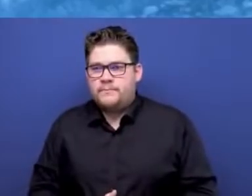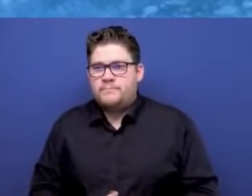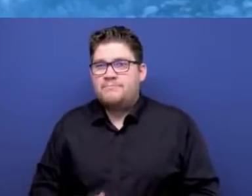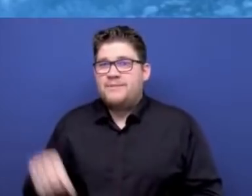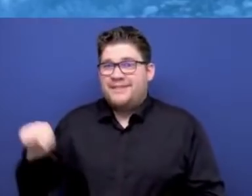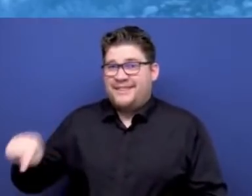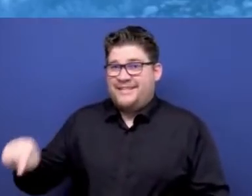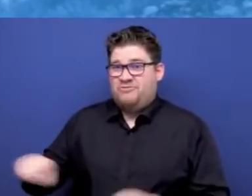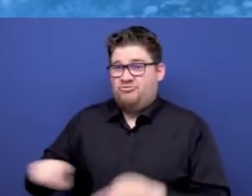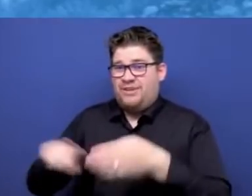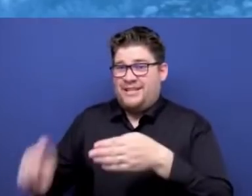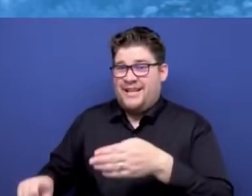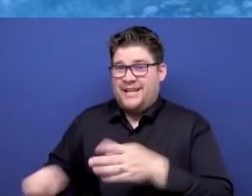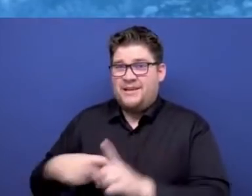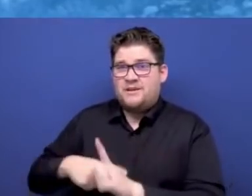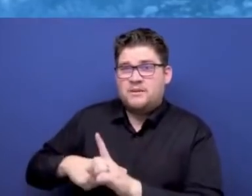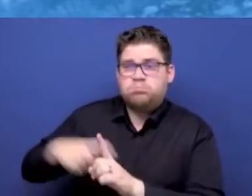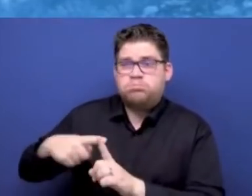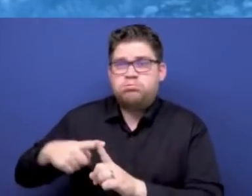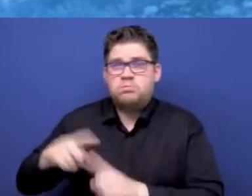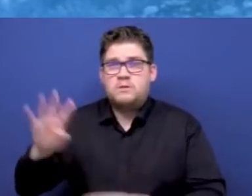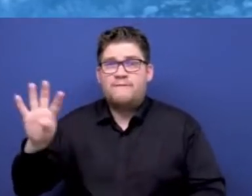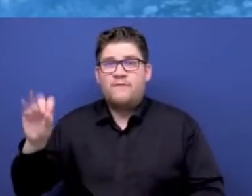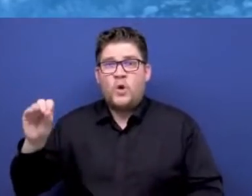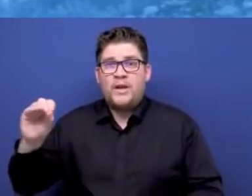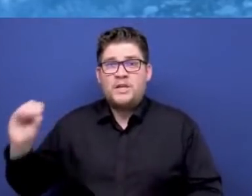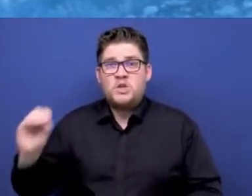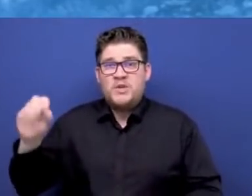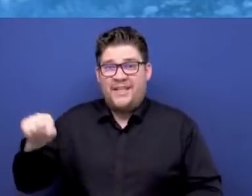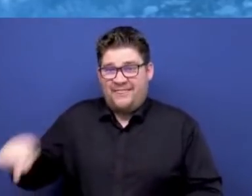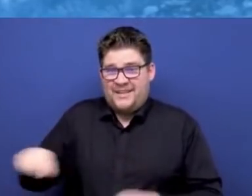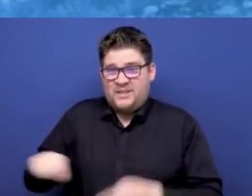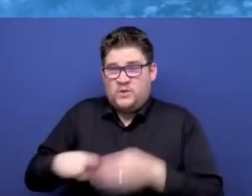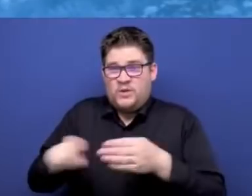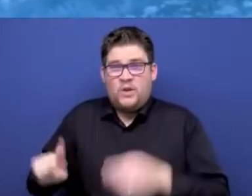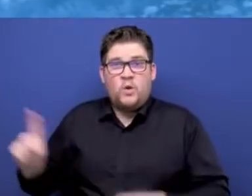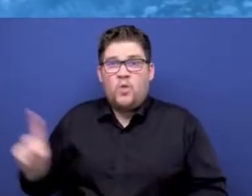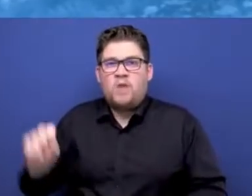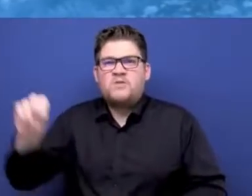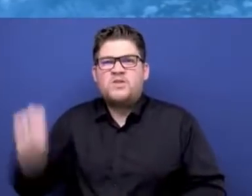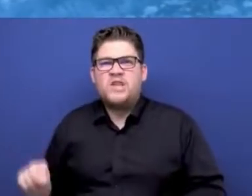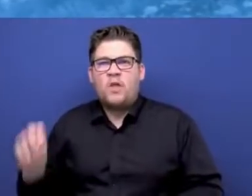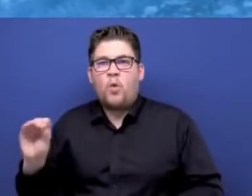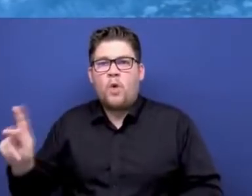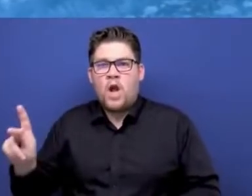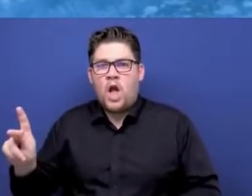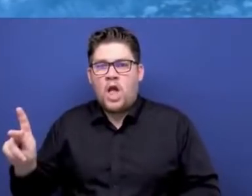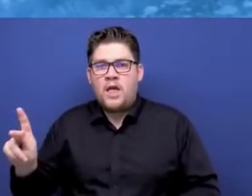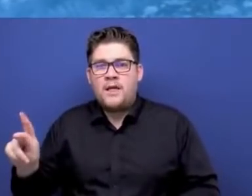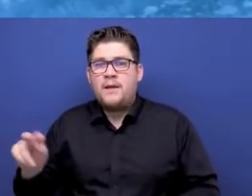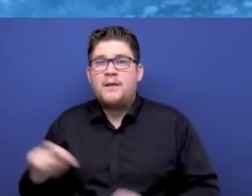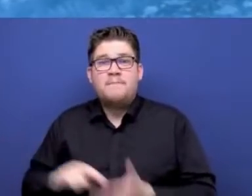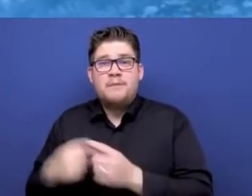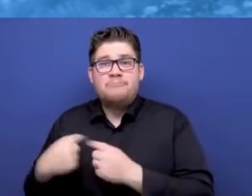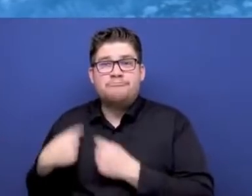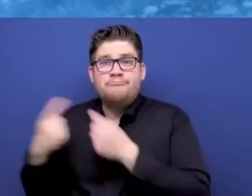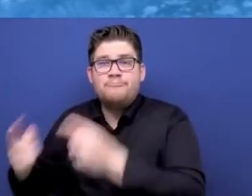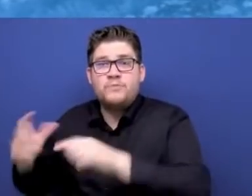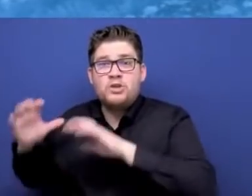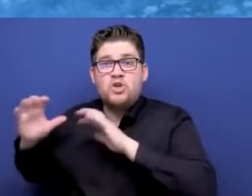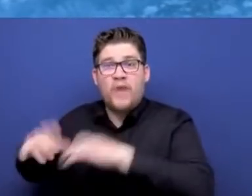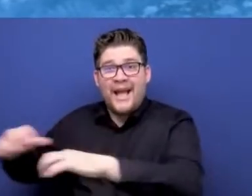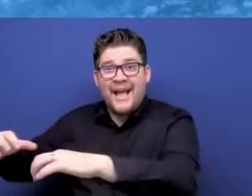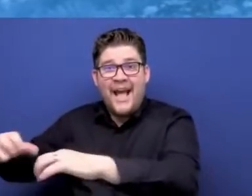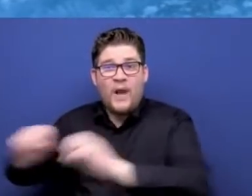by the weekend with lower relative humidities. The blessing right now, or so far in the forecast, is the winds aren't going to